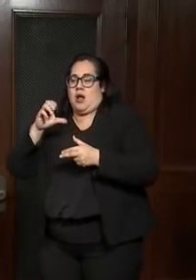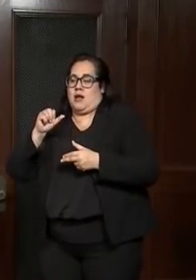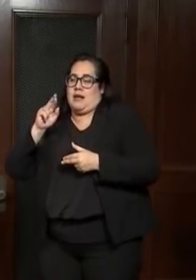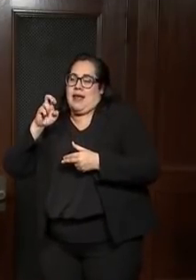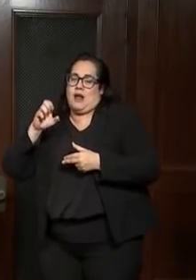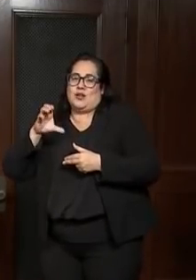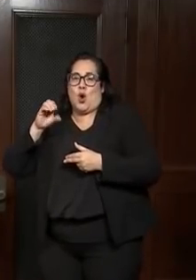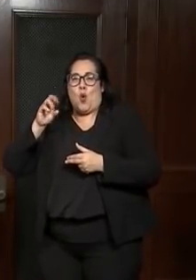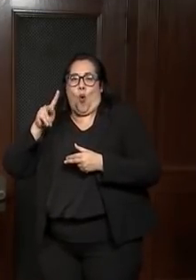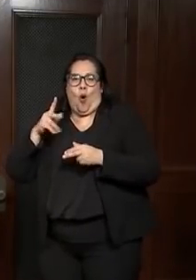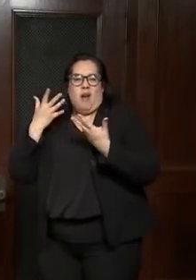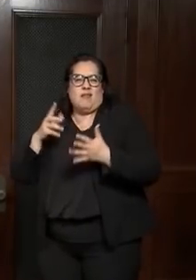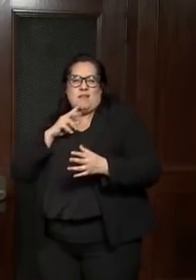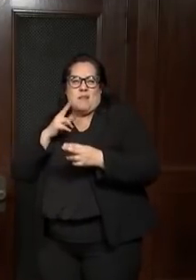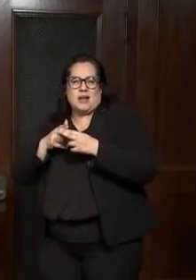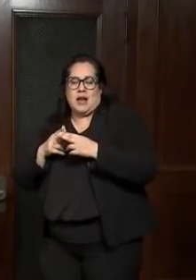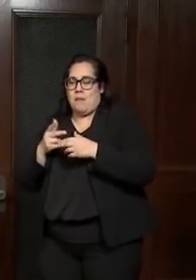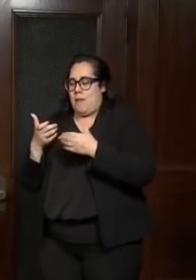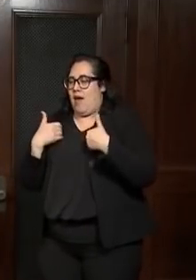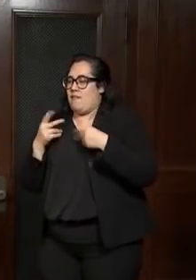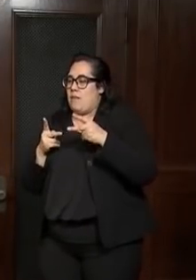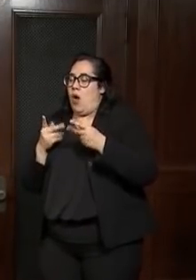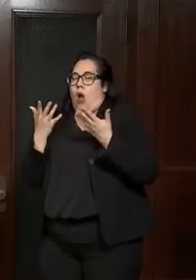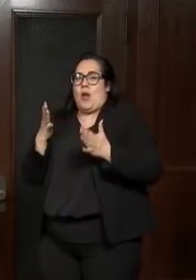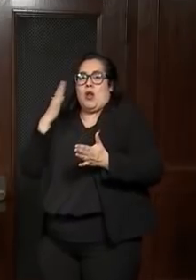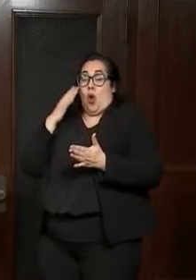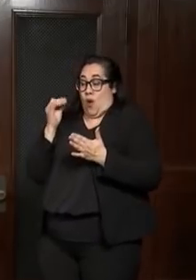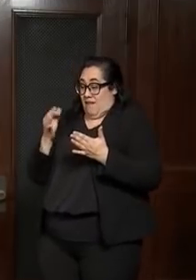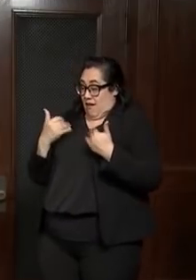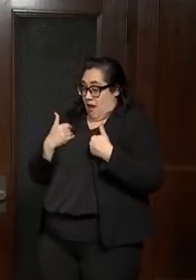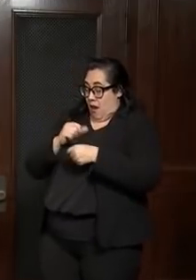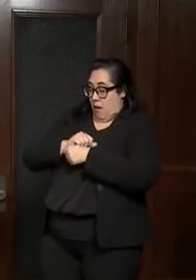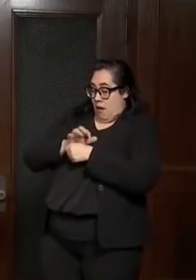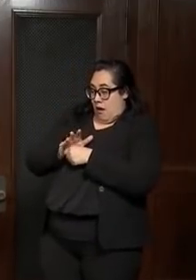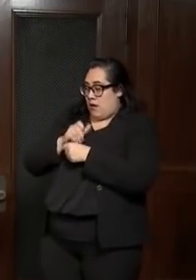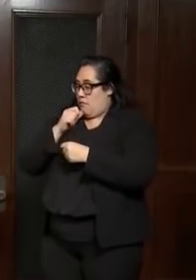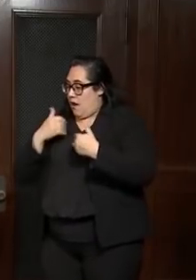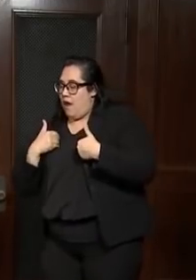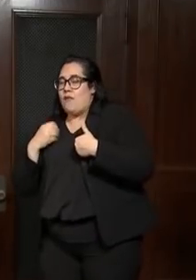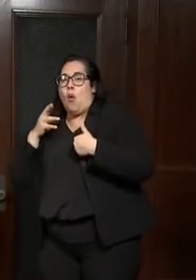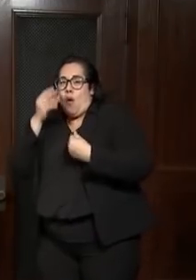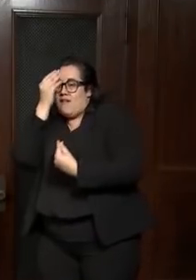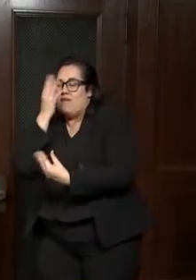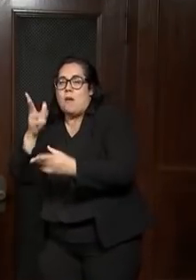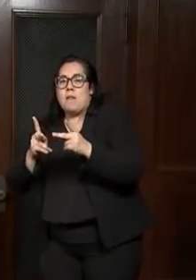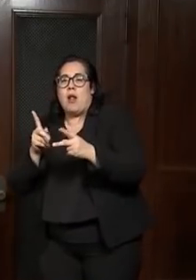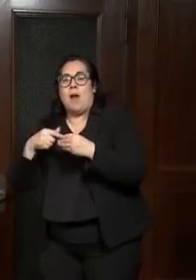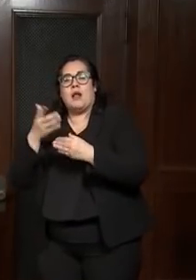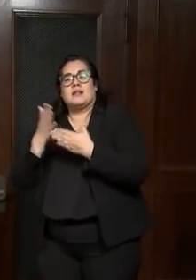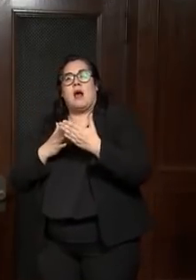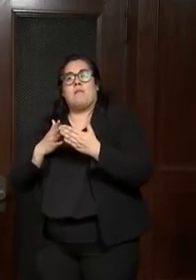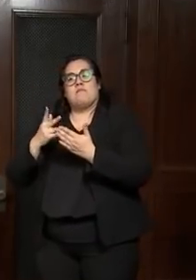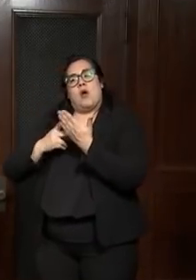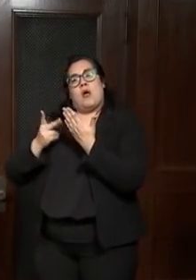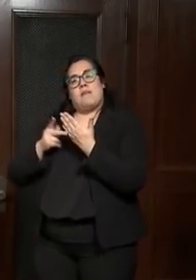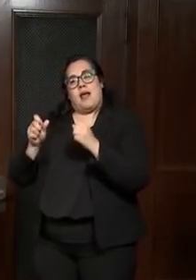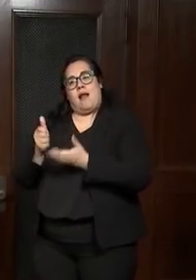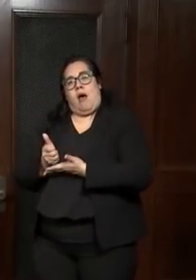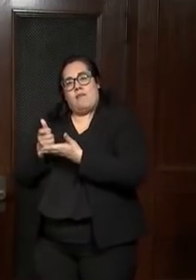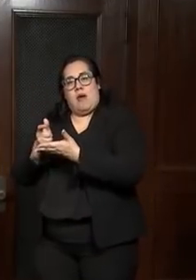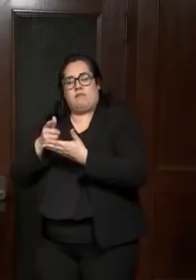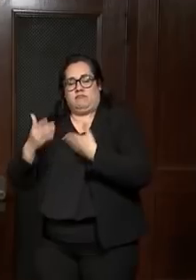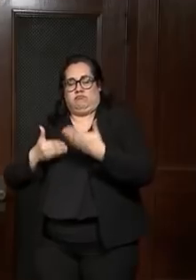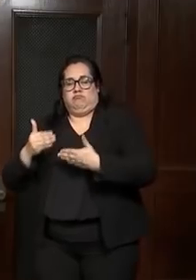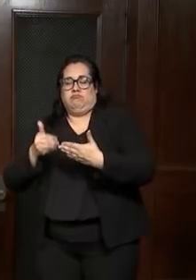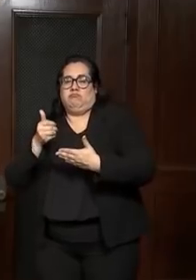help people not only know whether they are positive or negative, but also inform people about some of the programs that can help them get